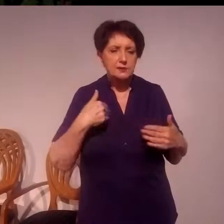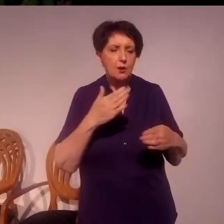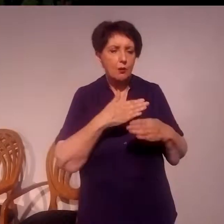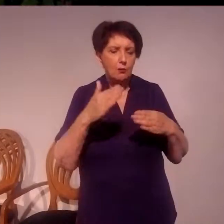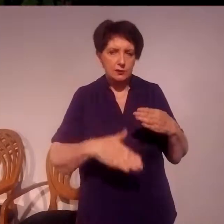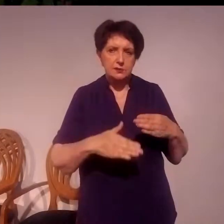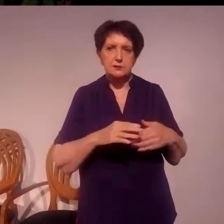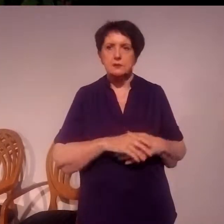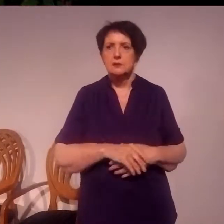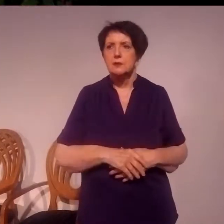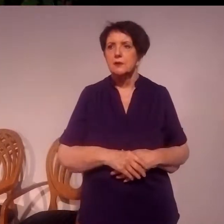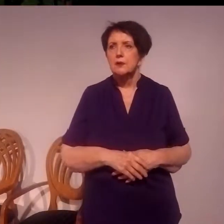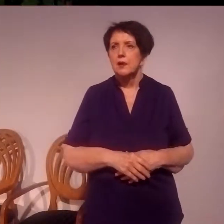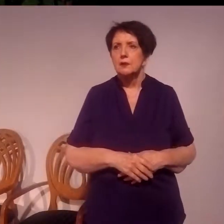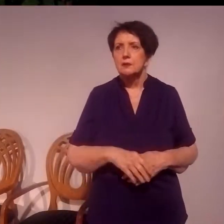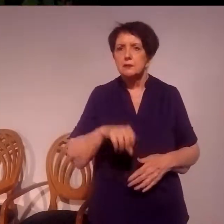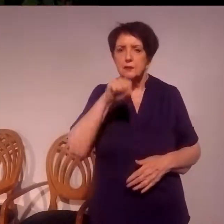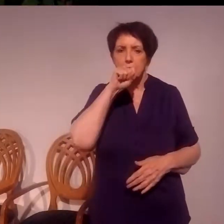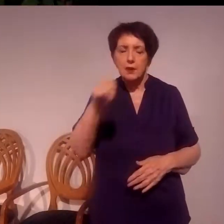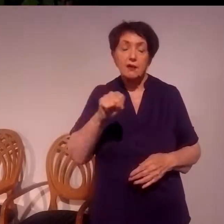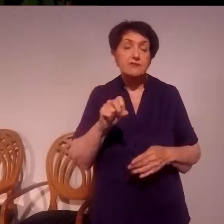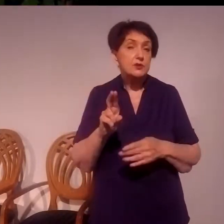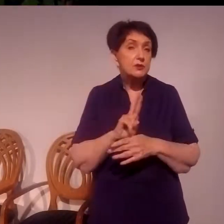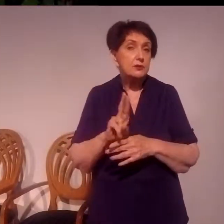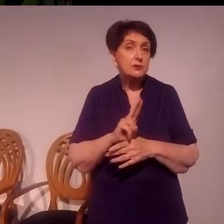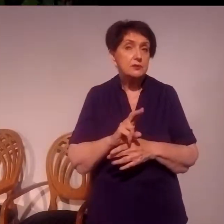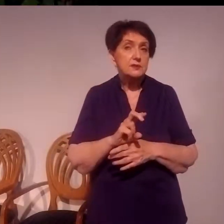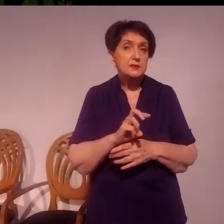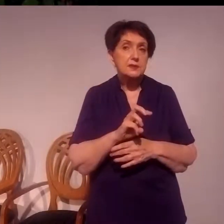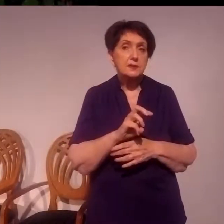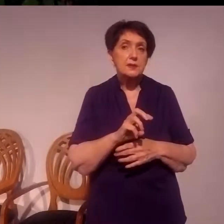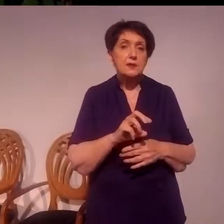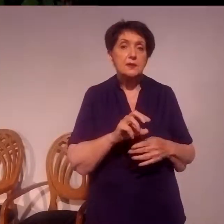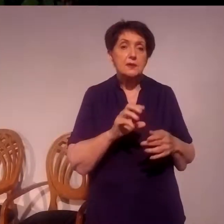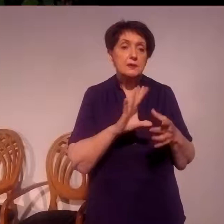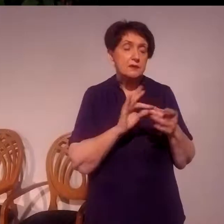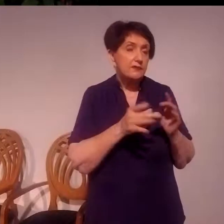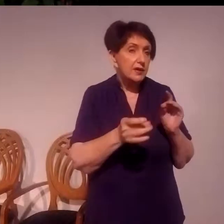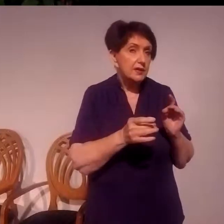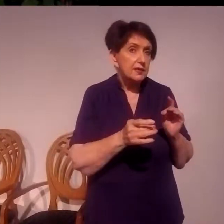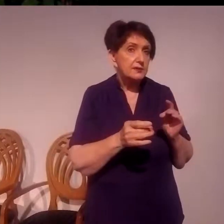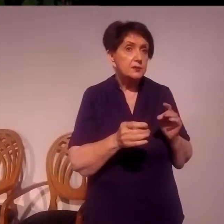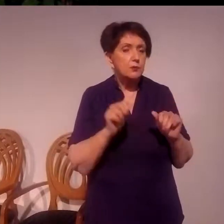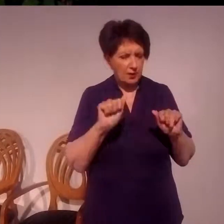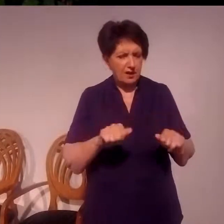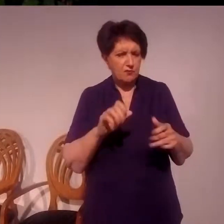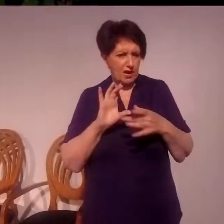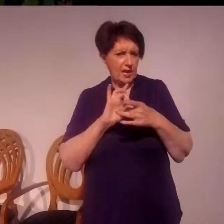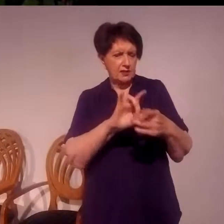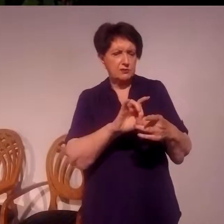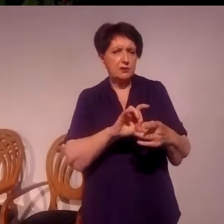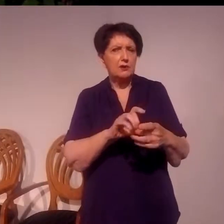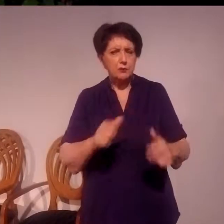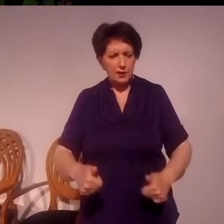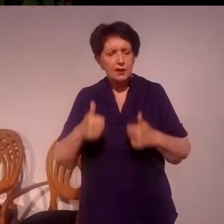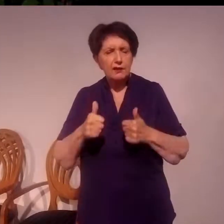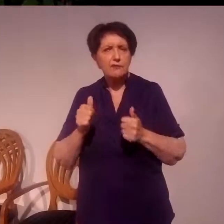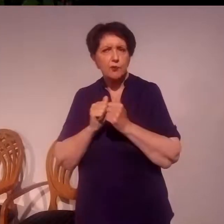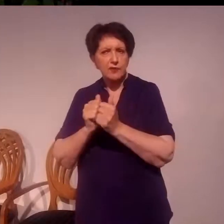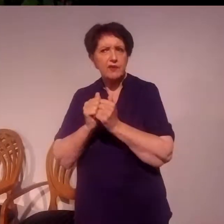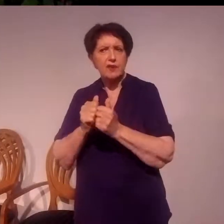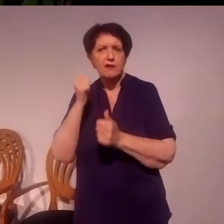it. And I love to use the metaphor because we can relate to it because we live with it every single moment of our